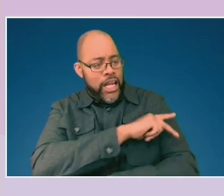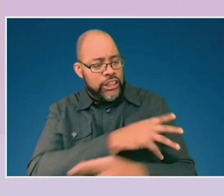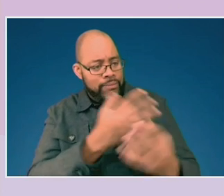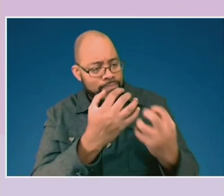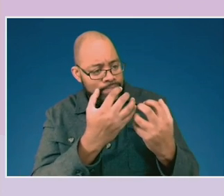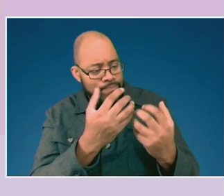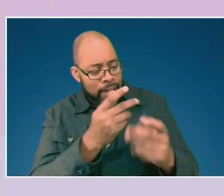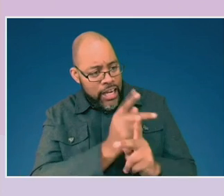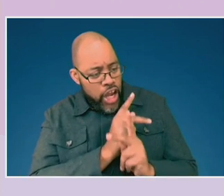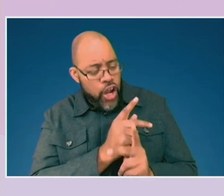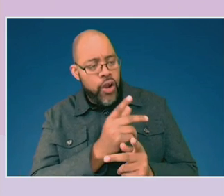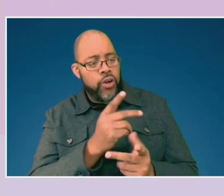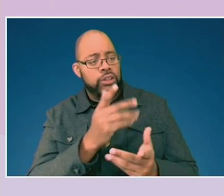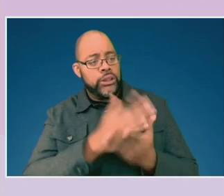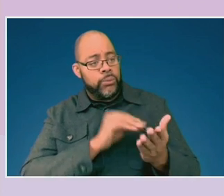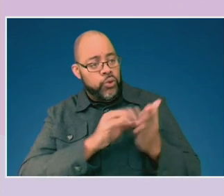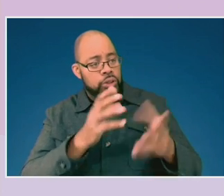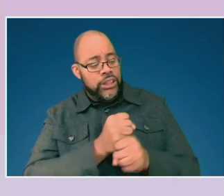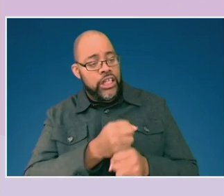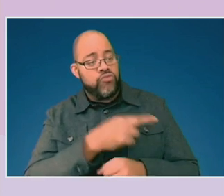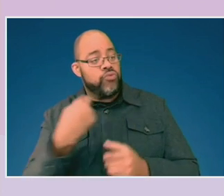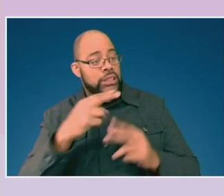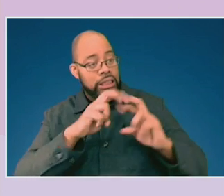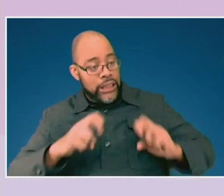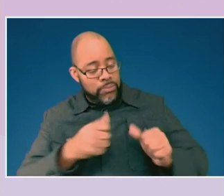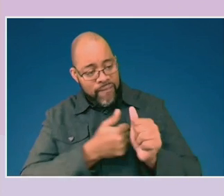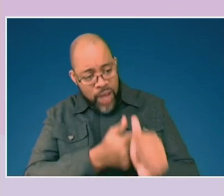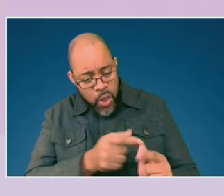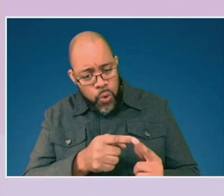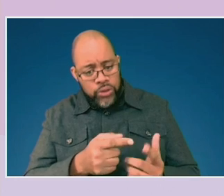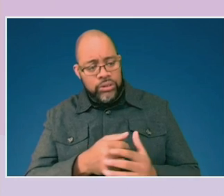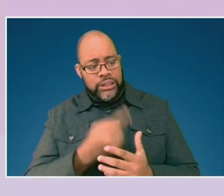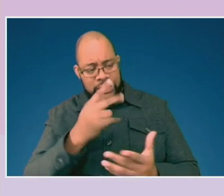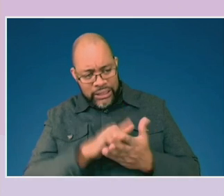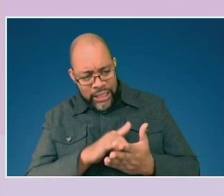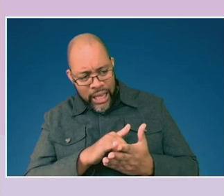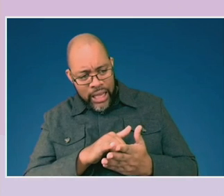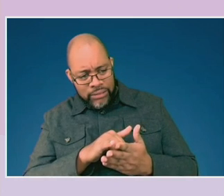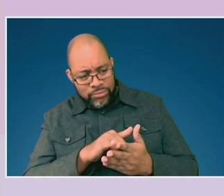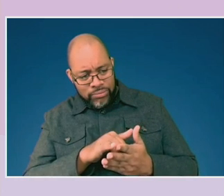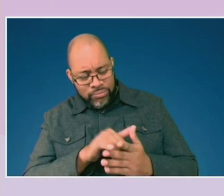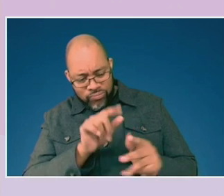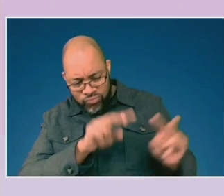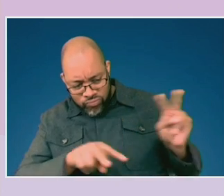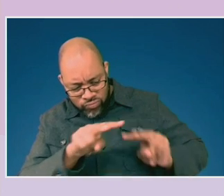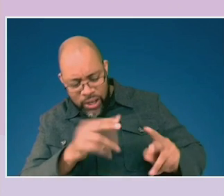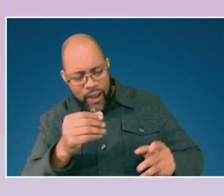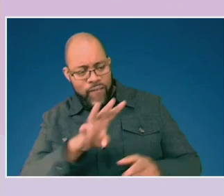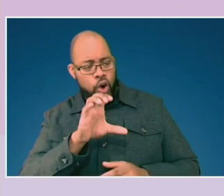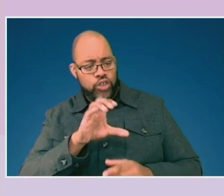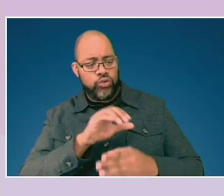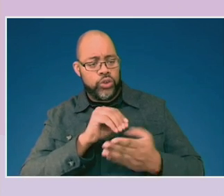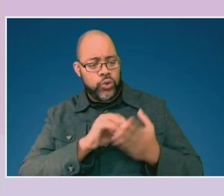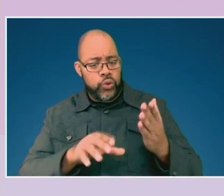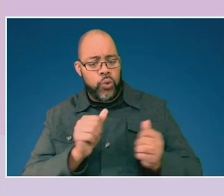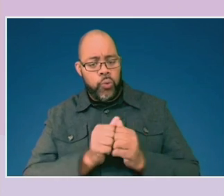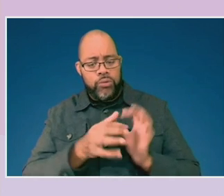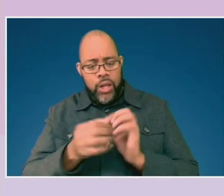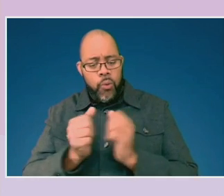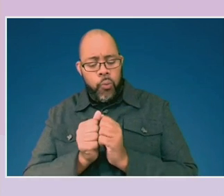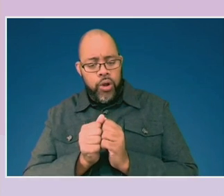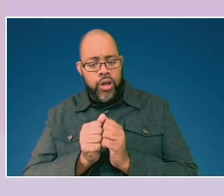2,500 students have received risk assessments following the signs of suicide rollout, and 400 students have been linked with urgent immediate